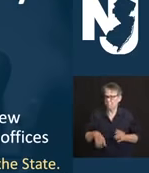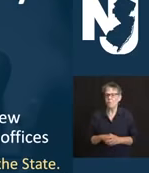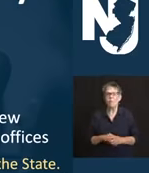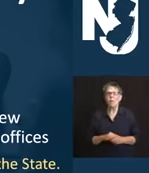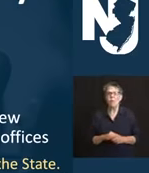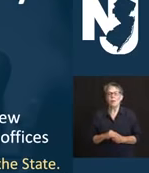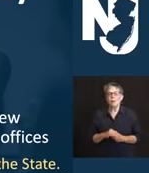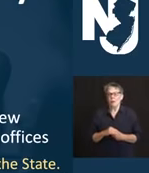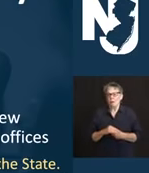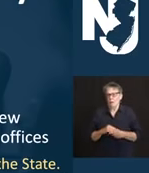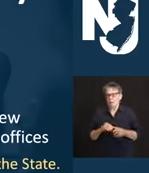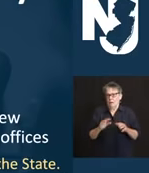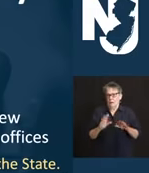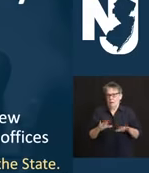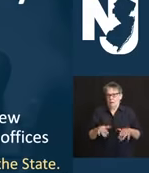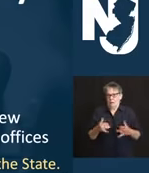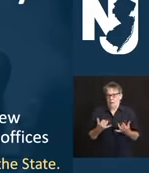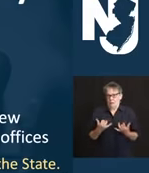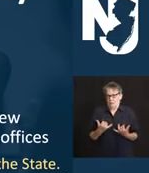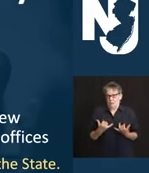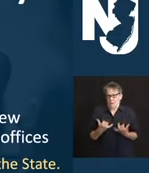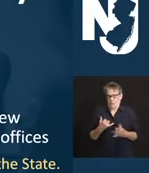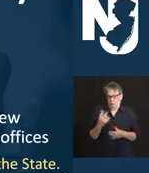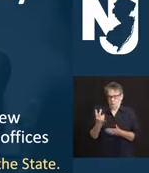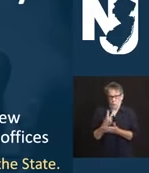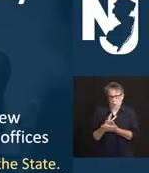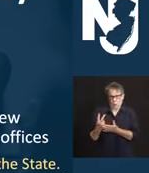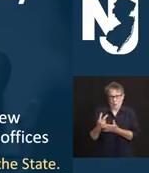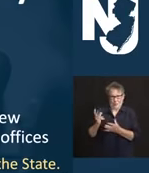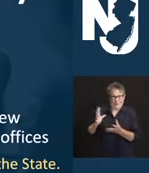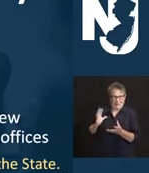Division of Alcoholic Beverage Control has issued